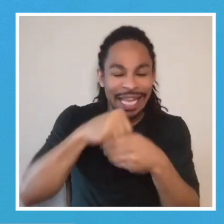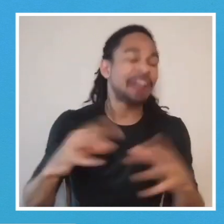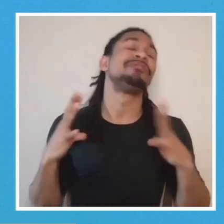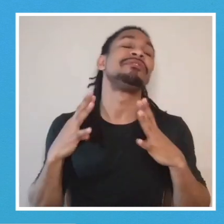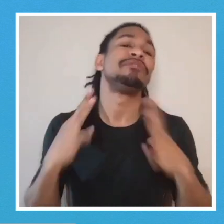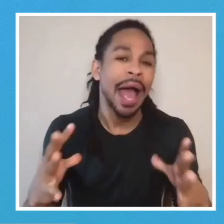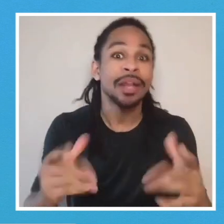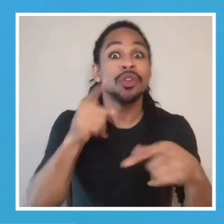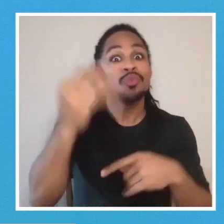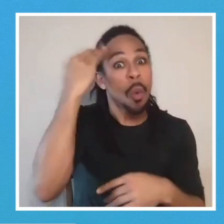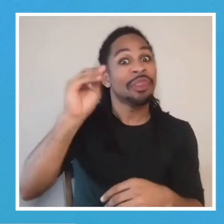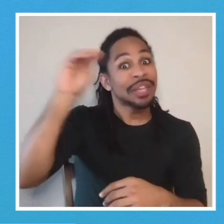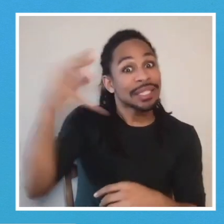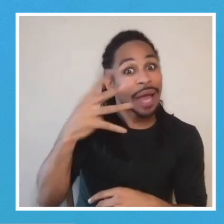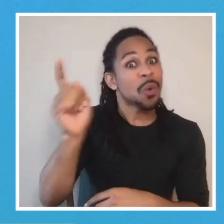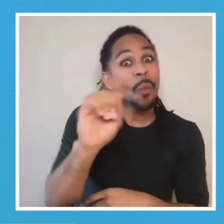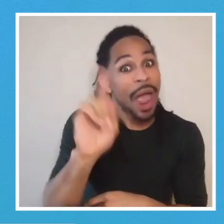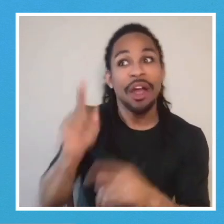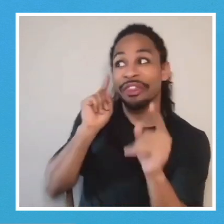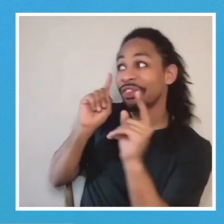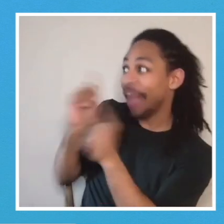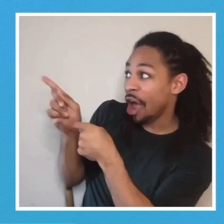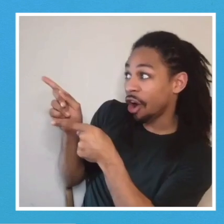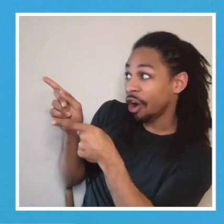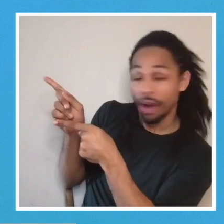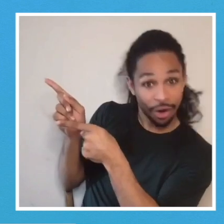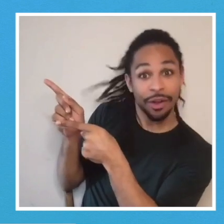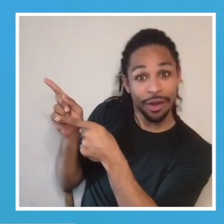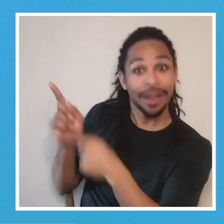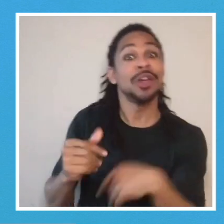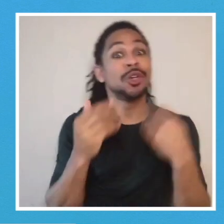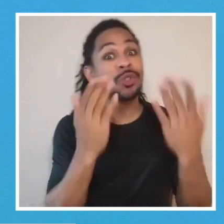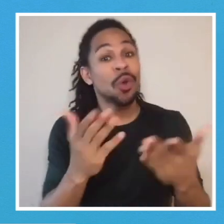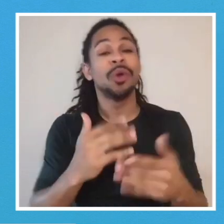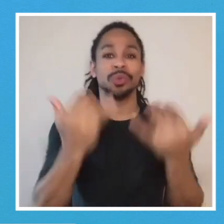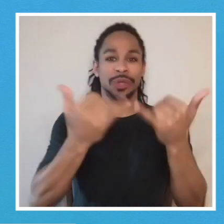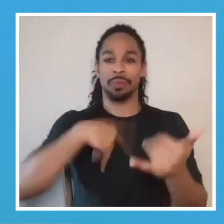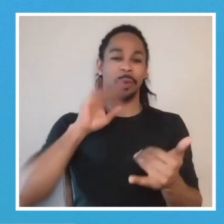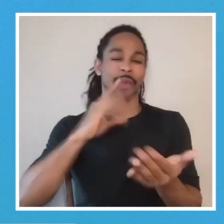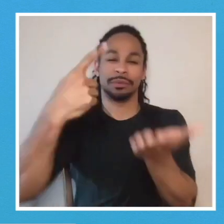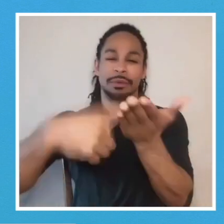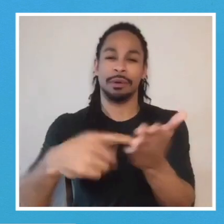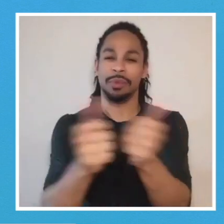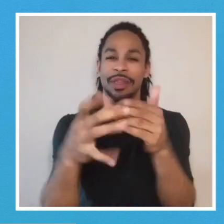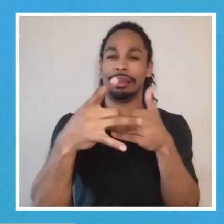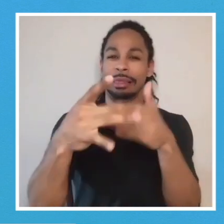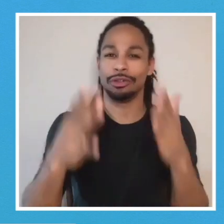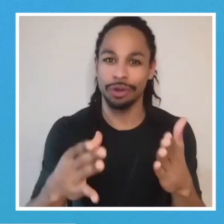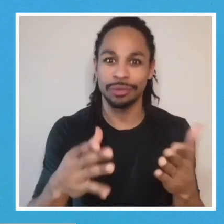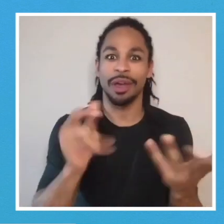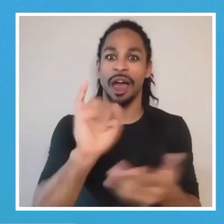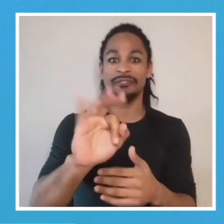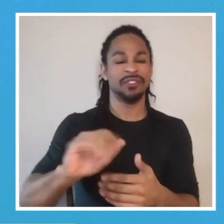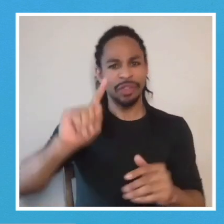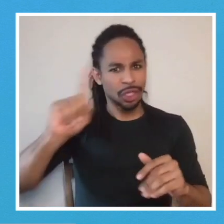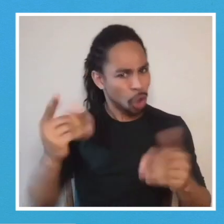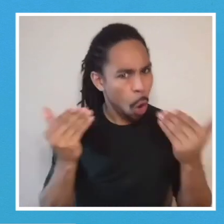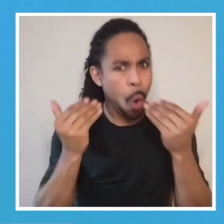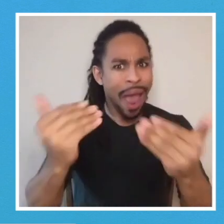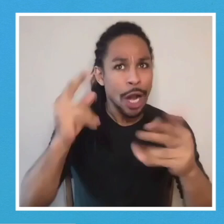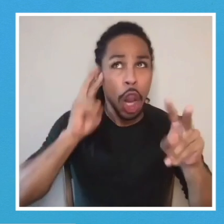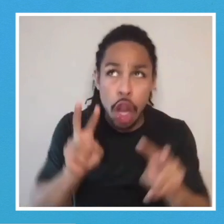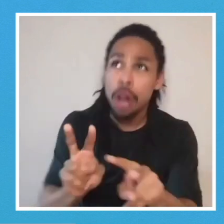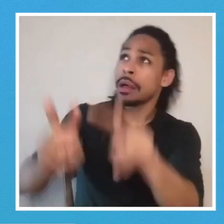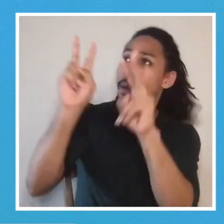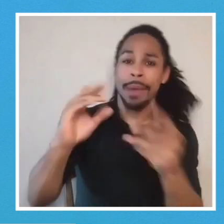symbolic. The sun is still there. So today we're going to talk with leaders of this Just Look Up Alliance, both